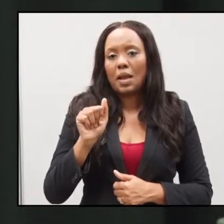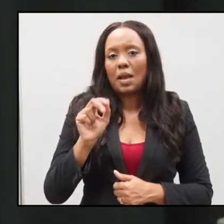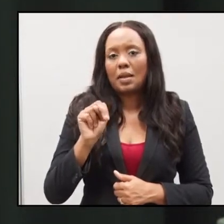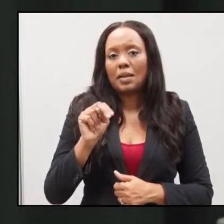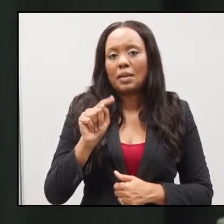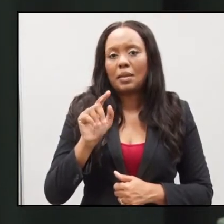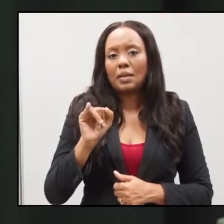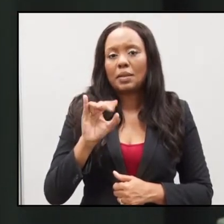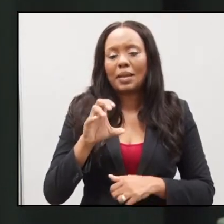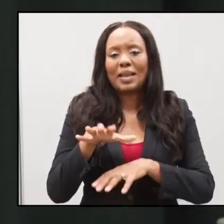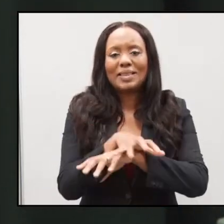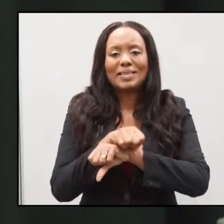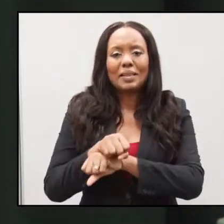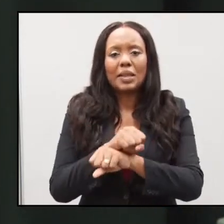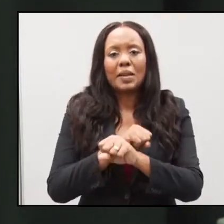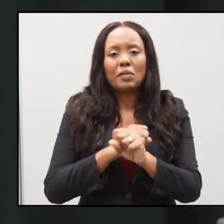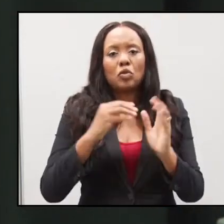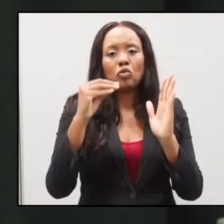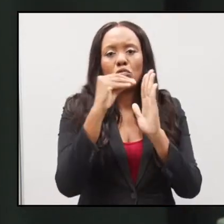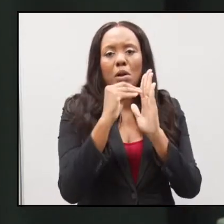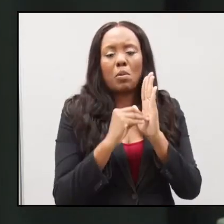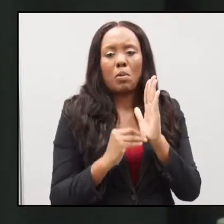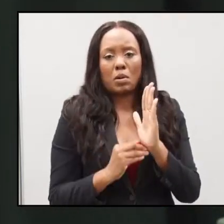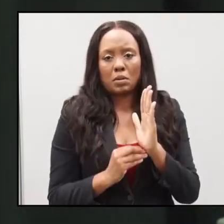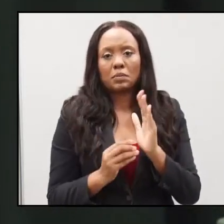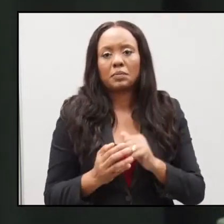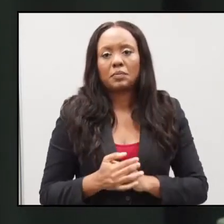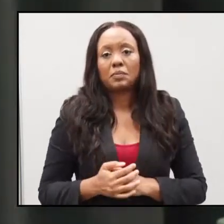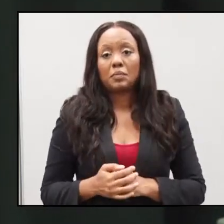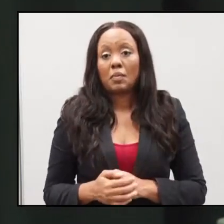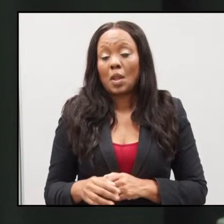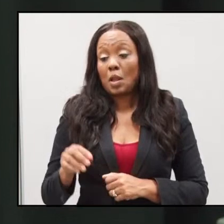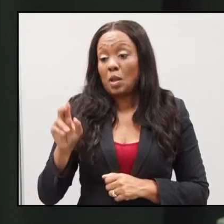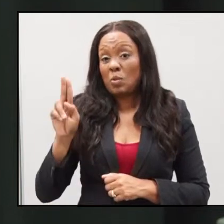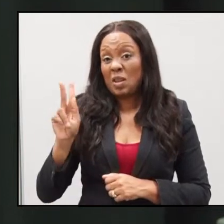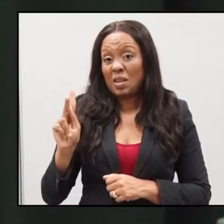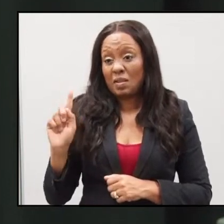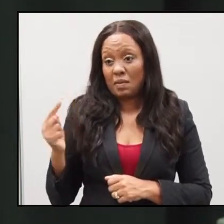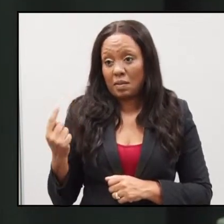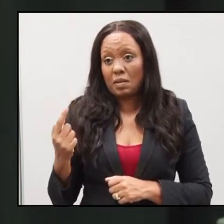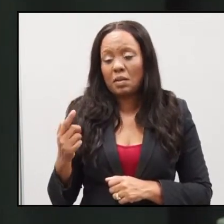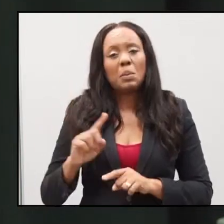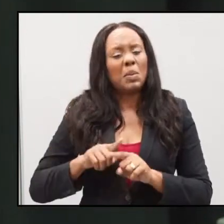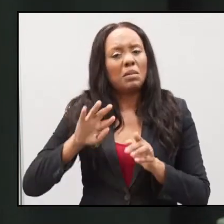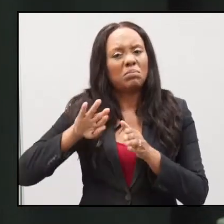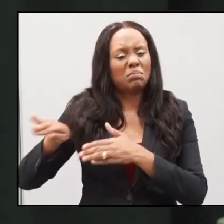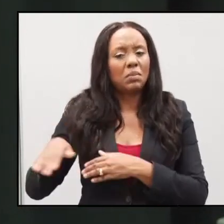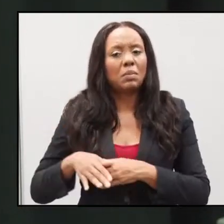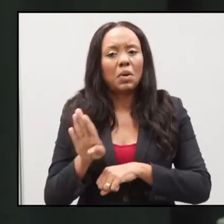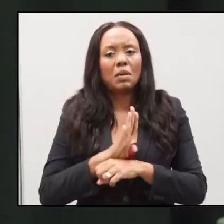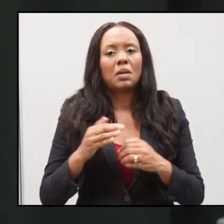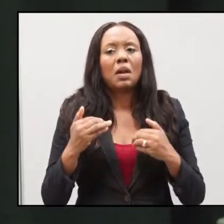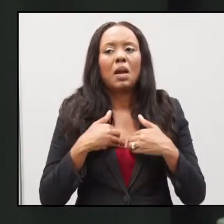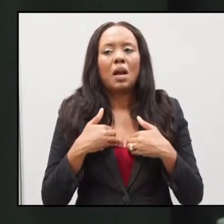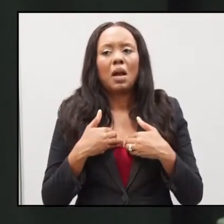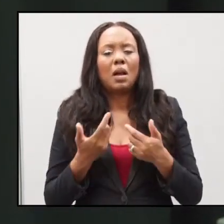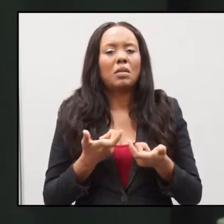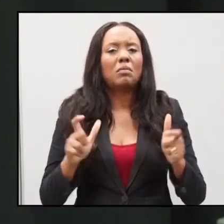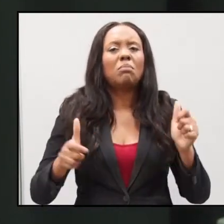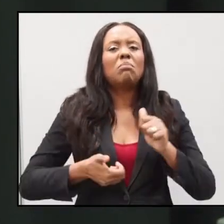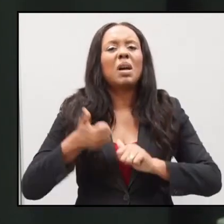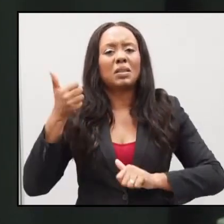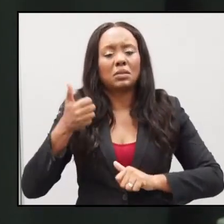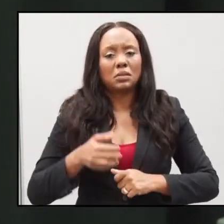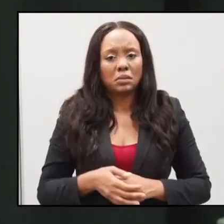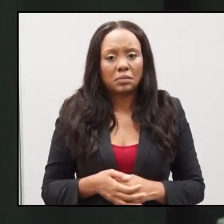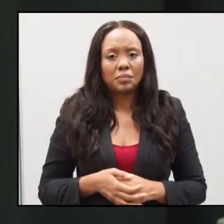way, outside of the United Kingdom, Barbados has the largest transatlantic slave records. And to that extent,